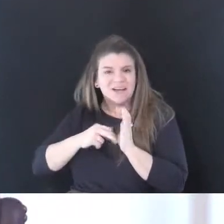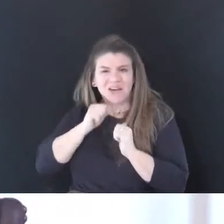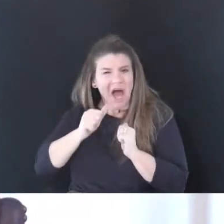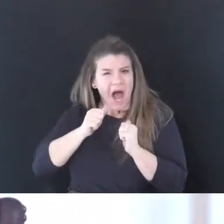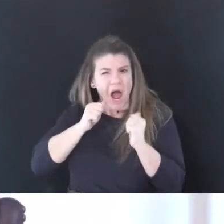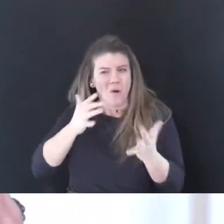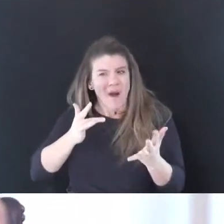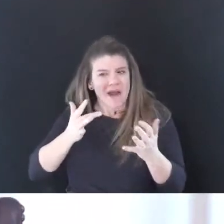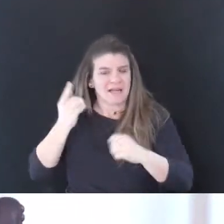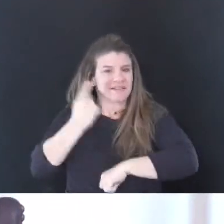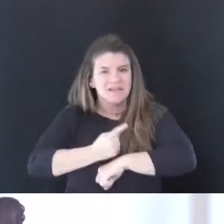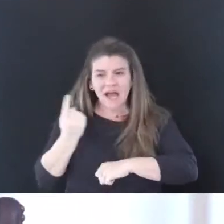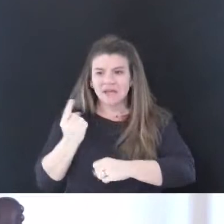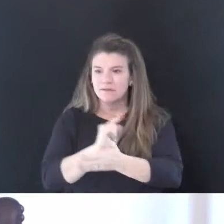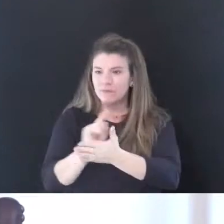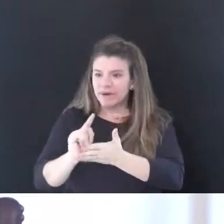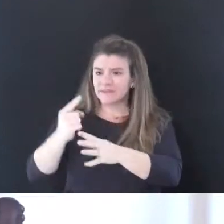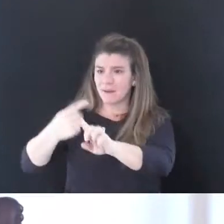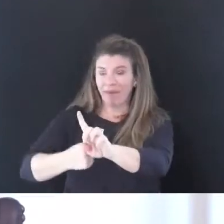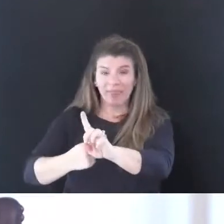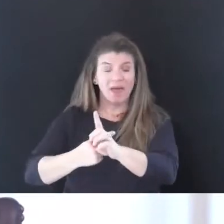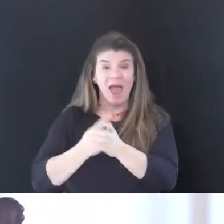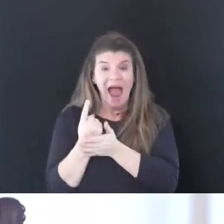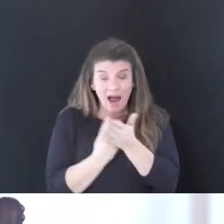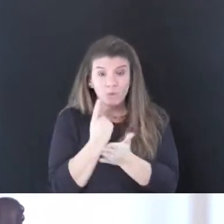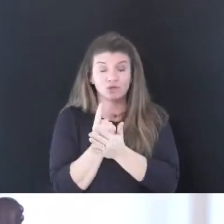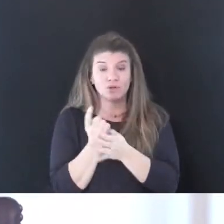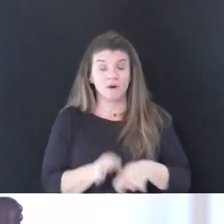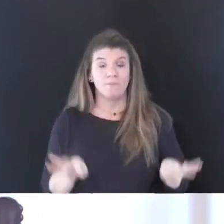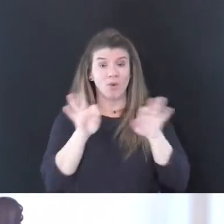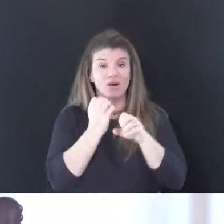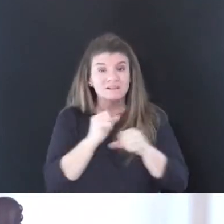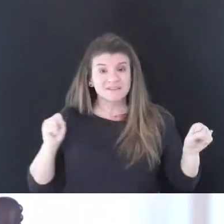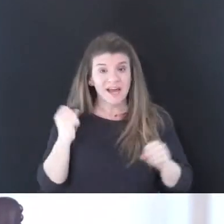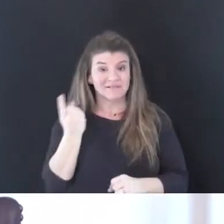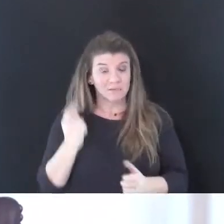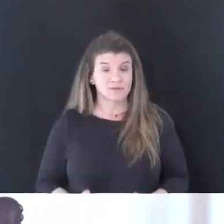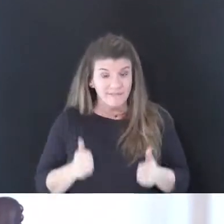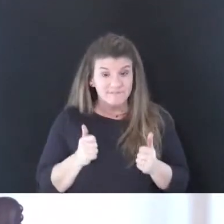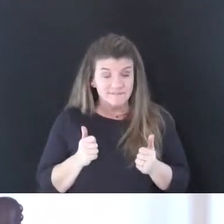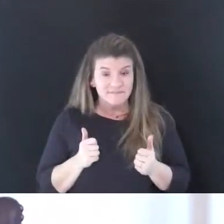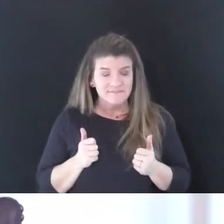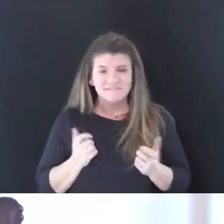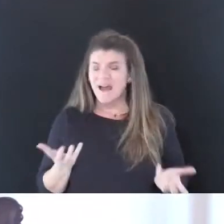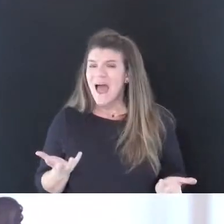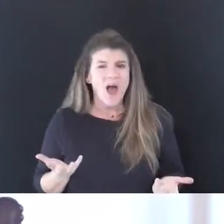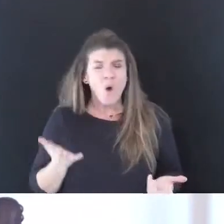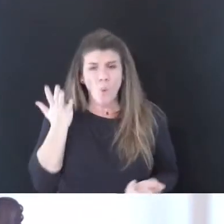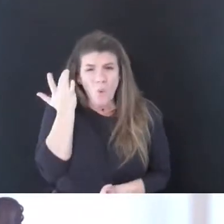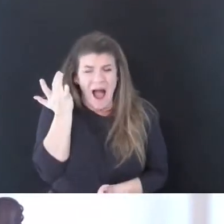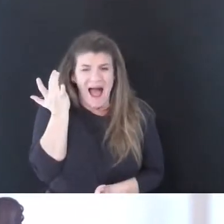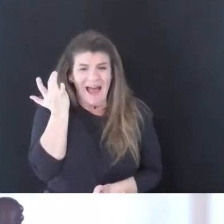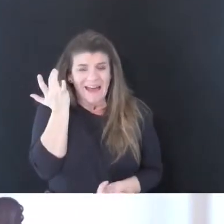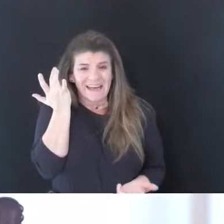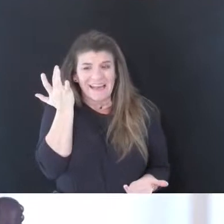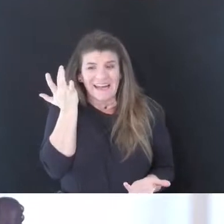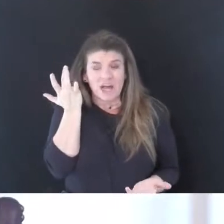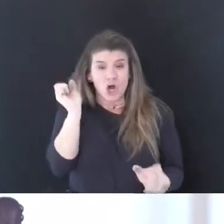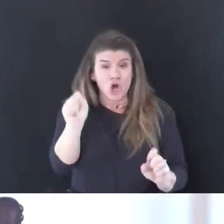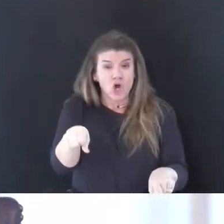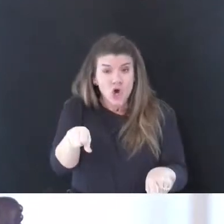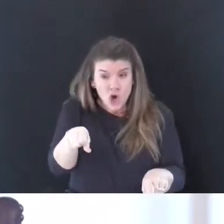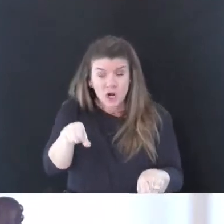weeks, or months. Hours means something to trying to save somebody's life. How in the world could